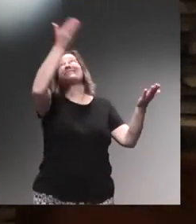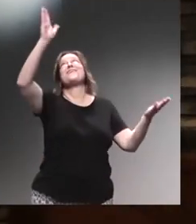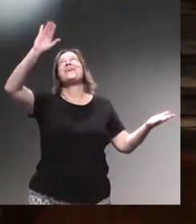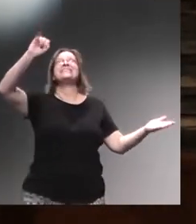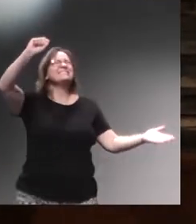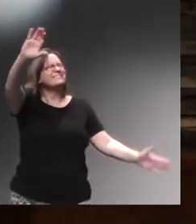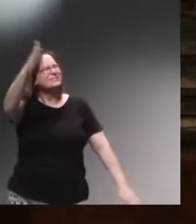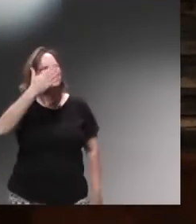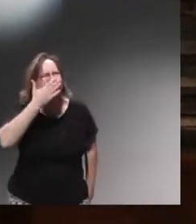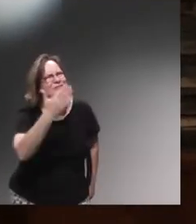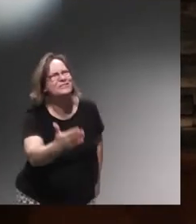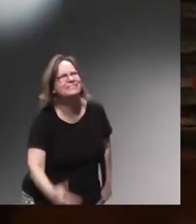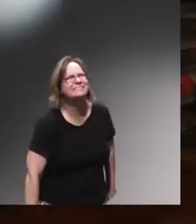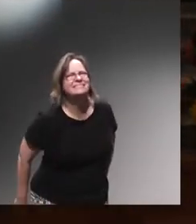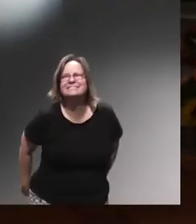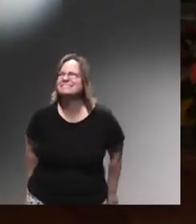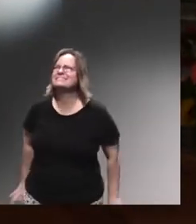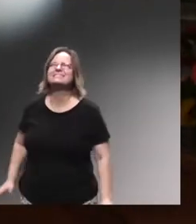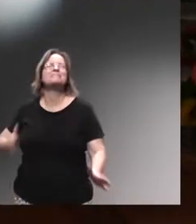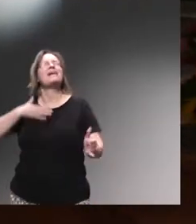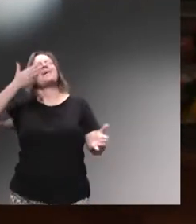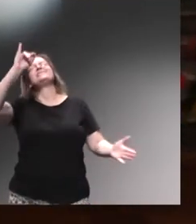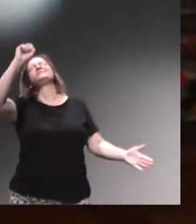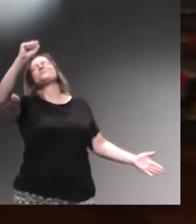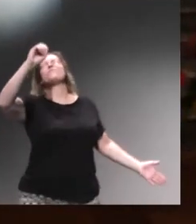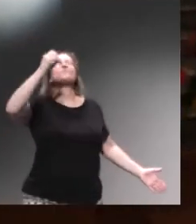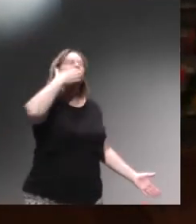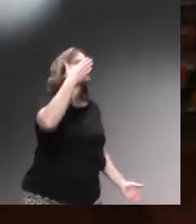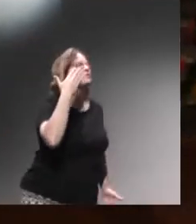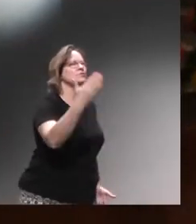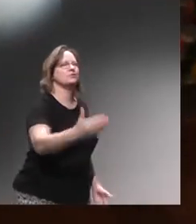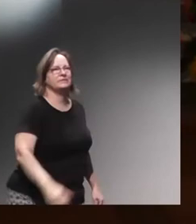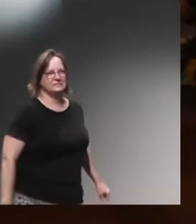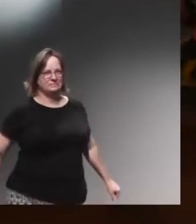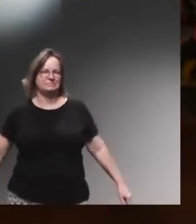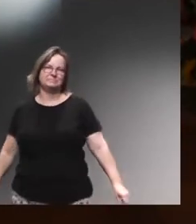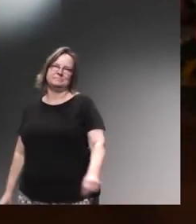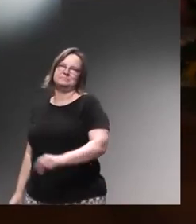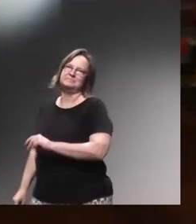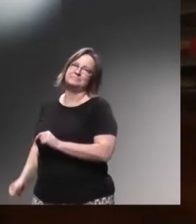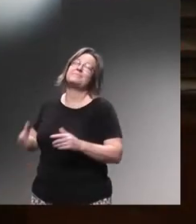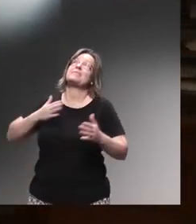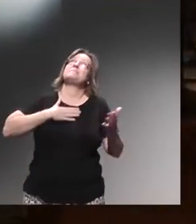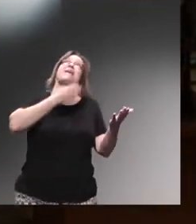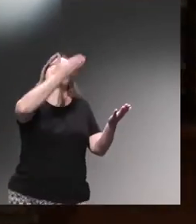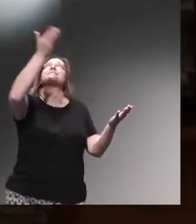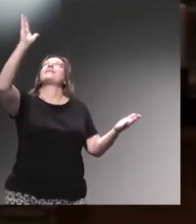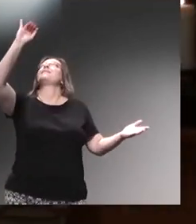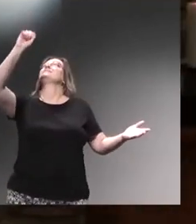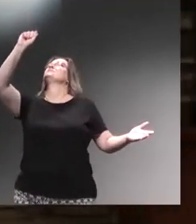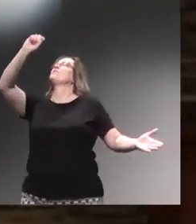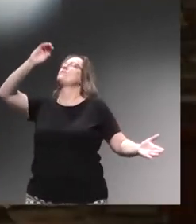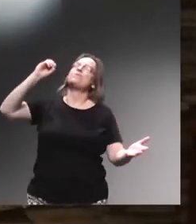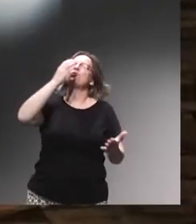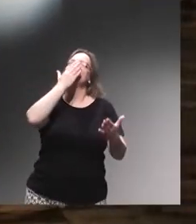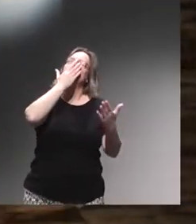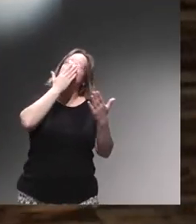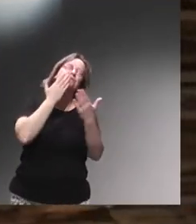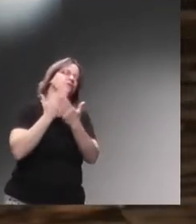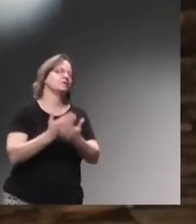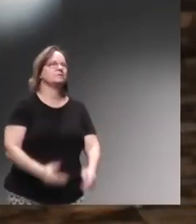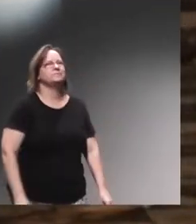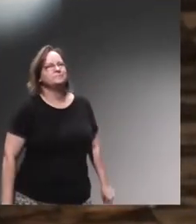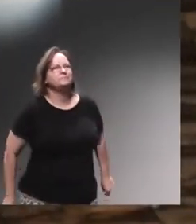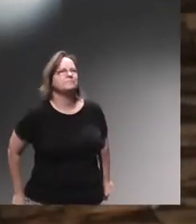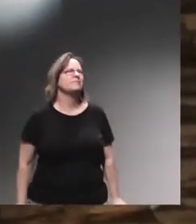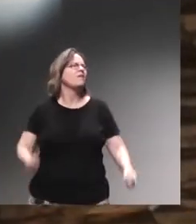so good. My God is so good. My God is so